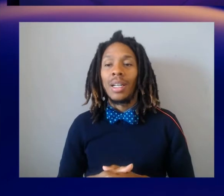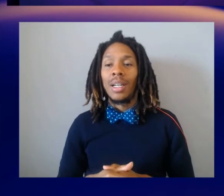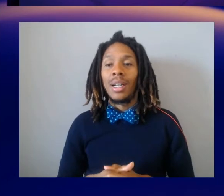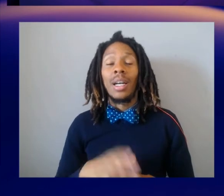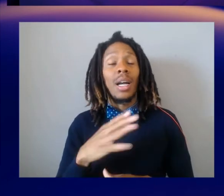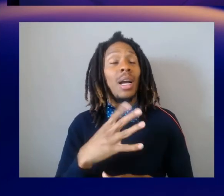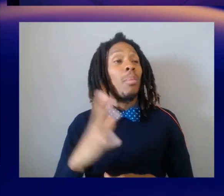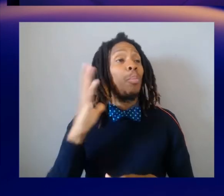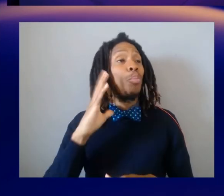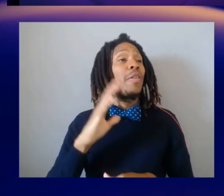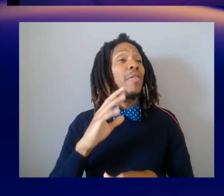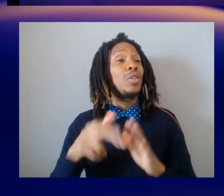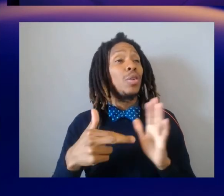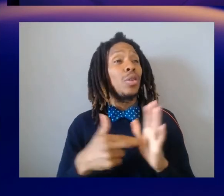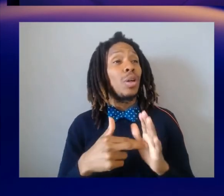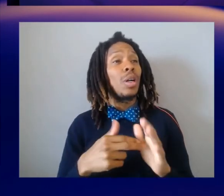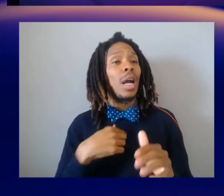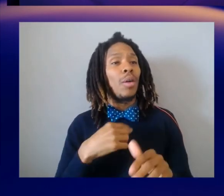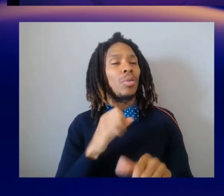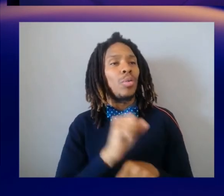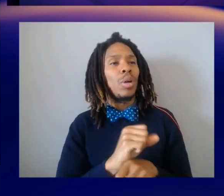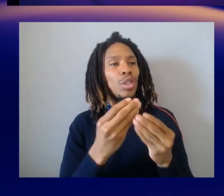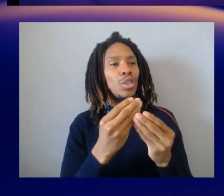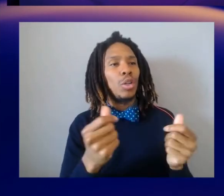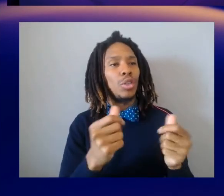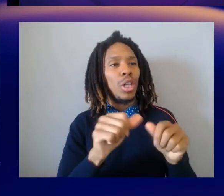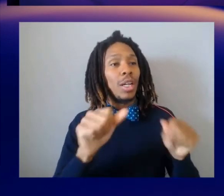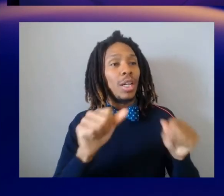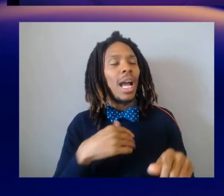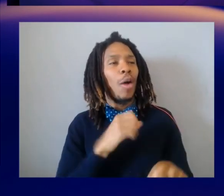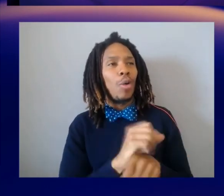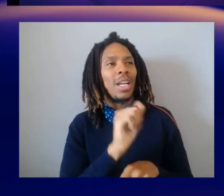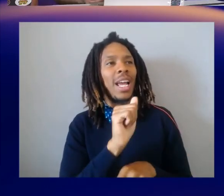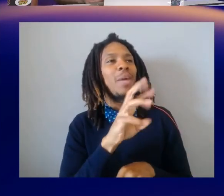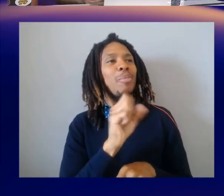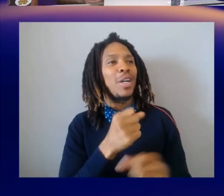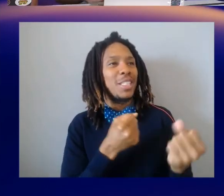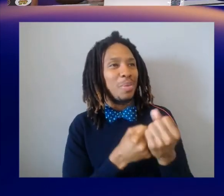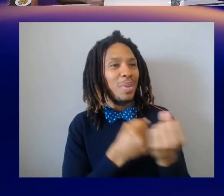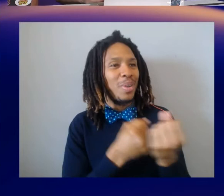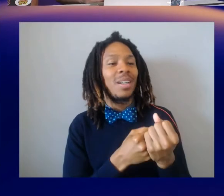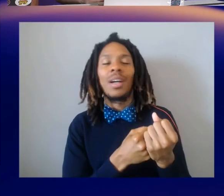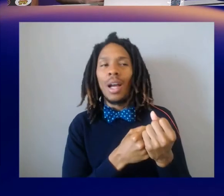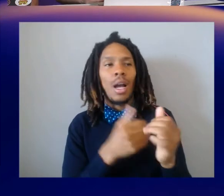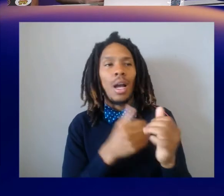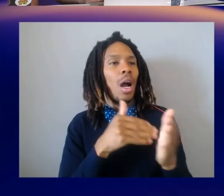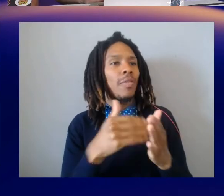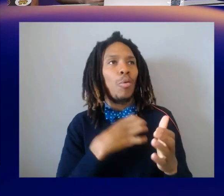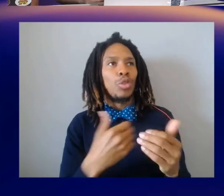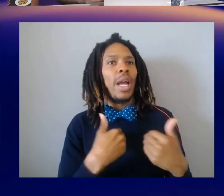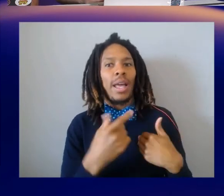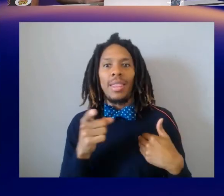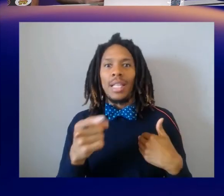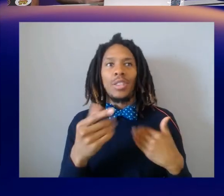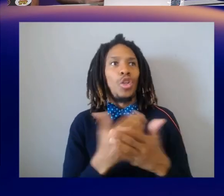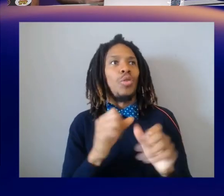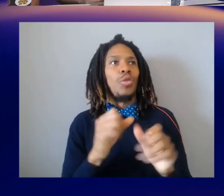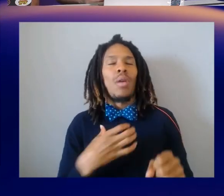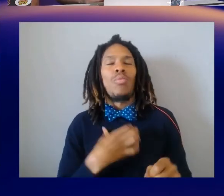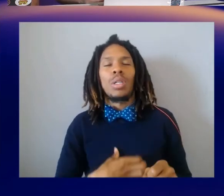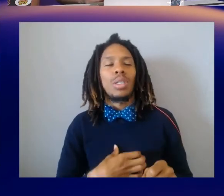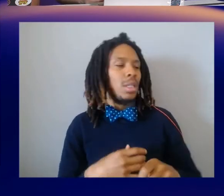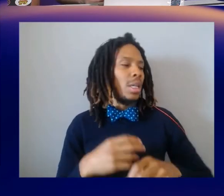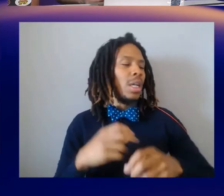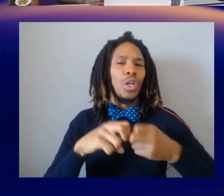a solution architect, I was in AWS support. And there were a lot of times where I wish we had something like this. Yeah. Troubleshooting